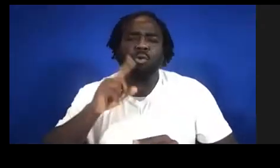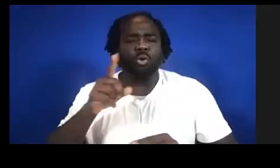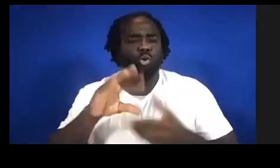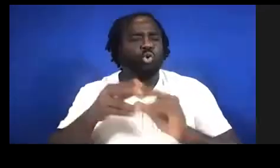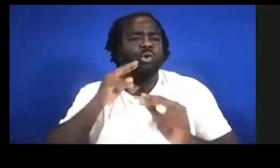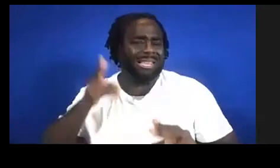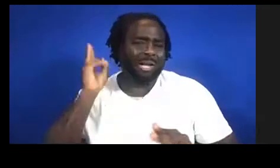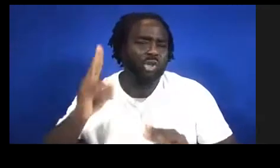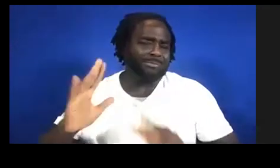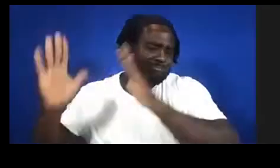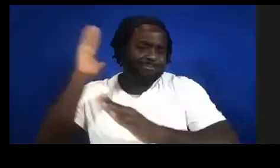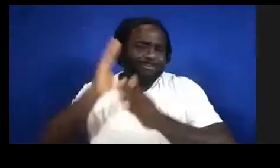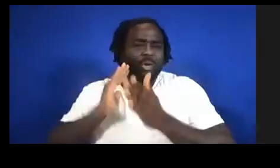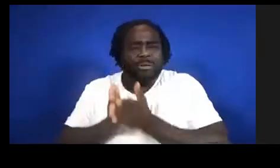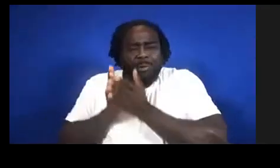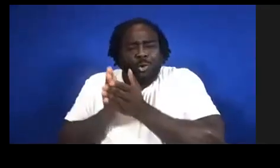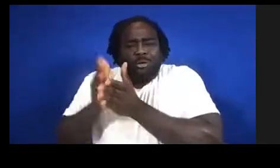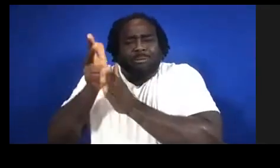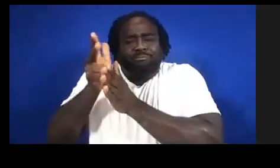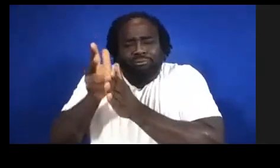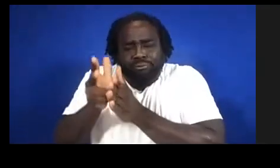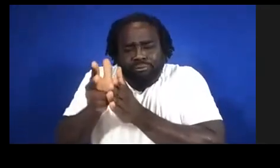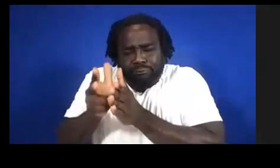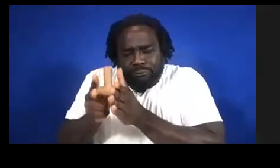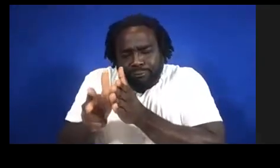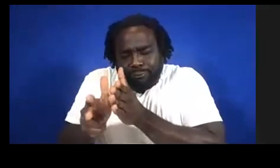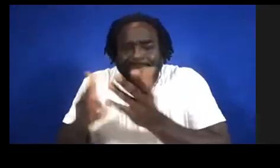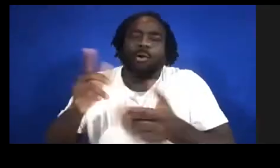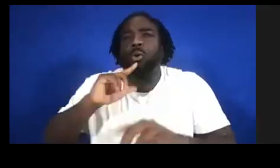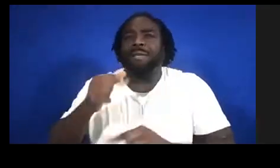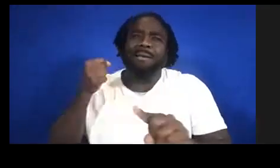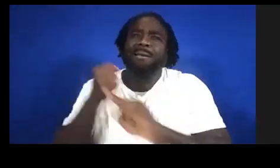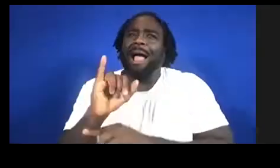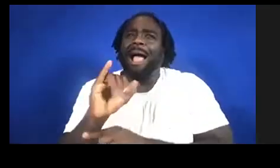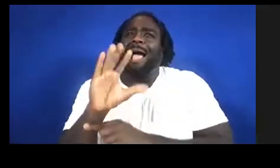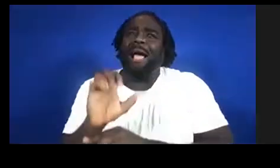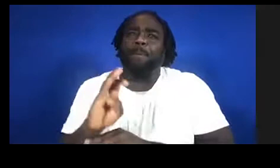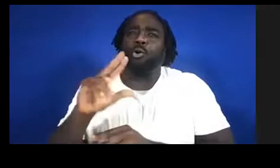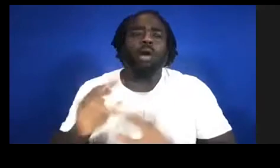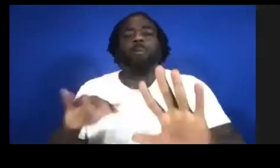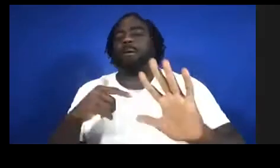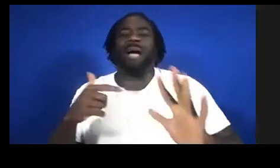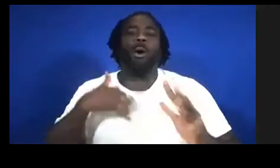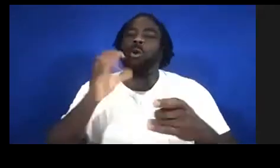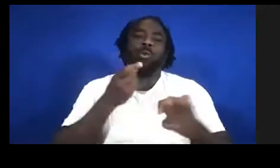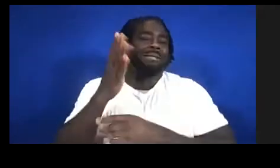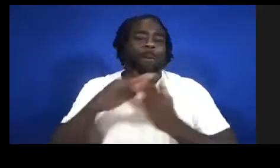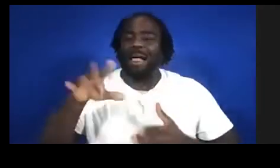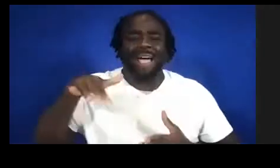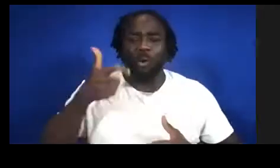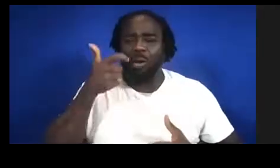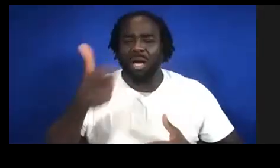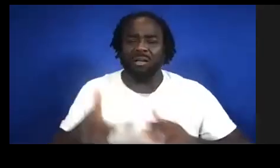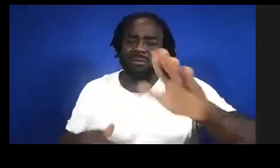Titanic, it's a true, it's a historical movie. It's about the sinking of the Titanic. I guess they